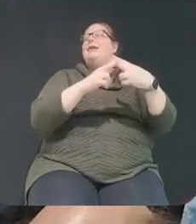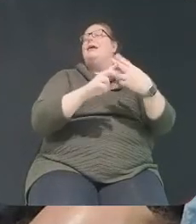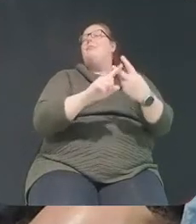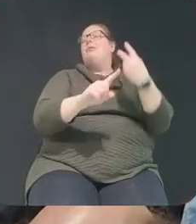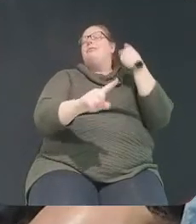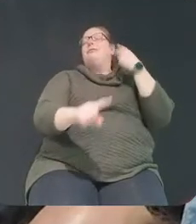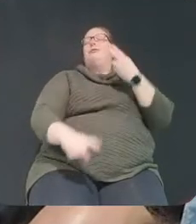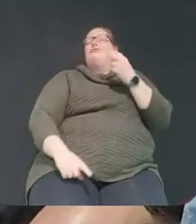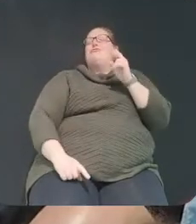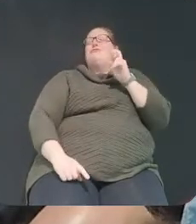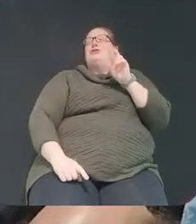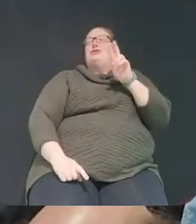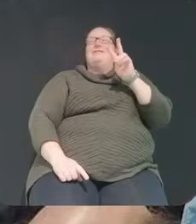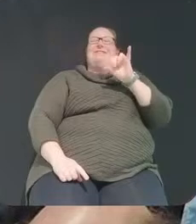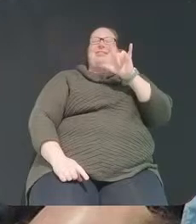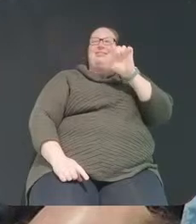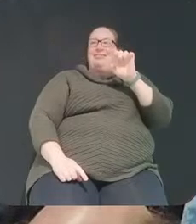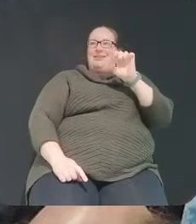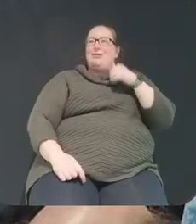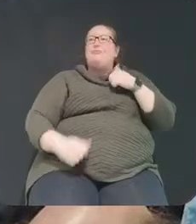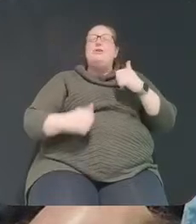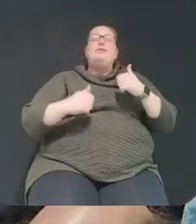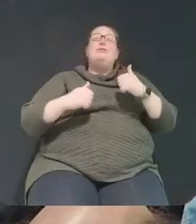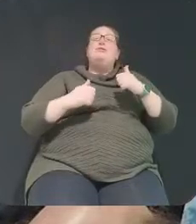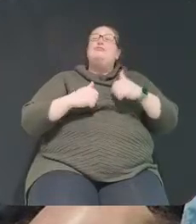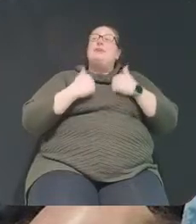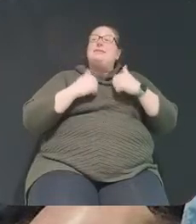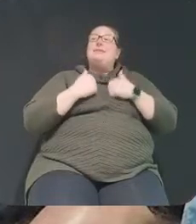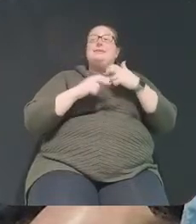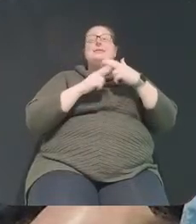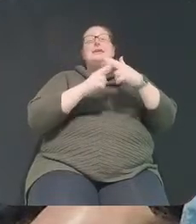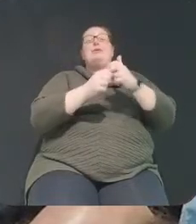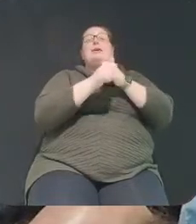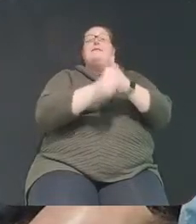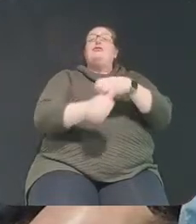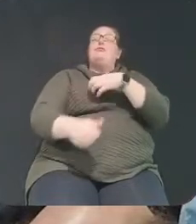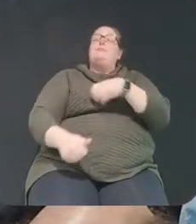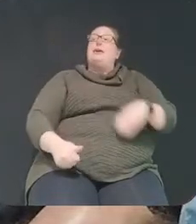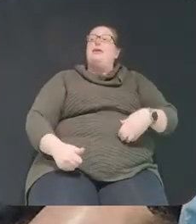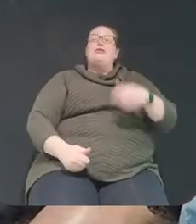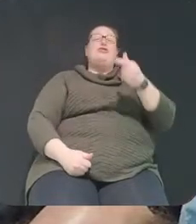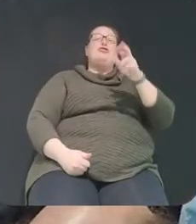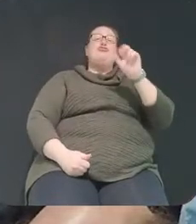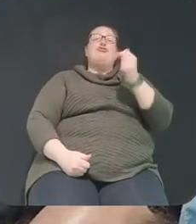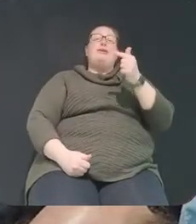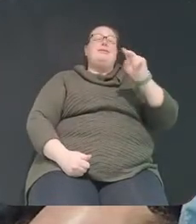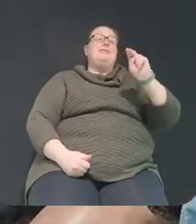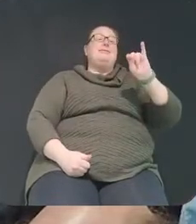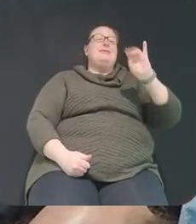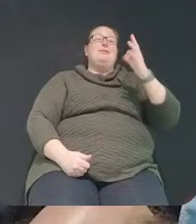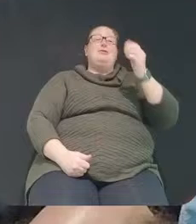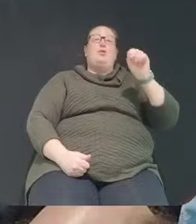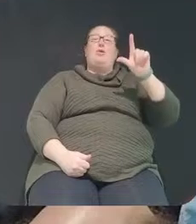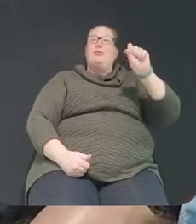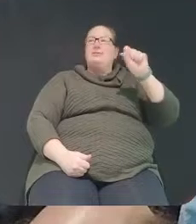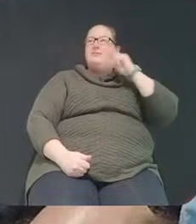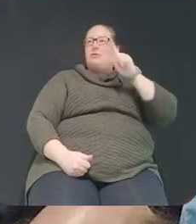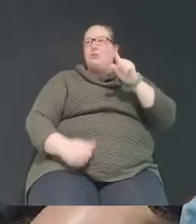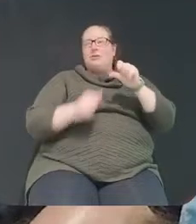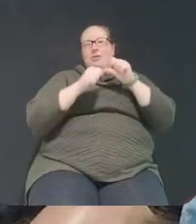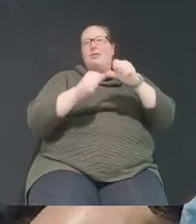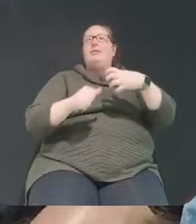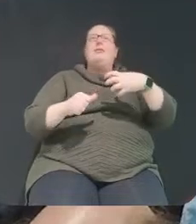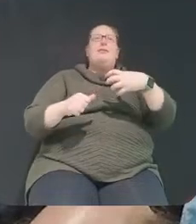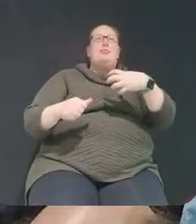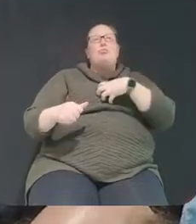Great Depression, with residents naming it for Mayor Greg Nickels in response and in protest to continued encampment sweeps